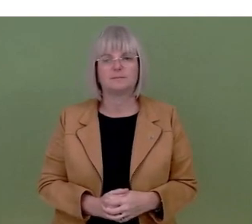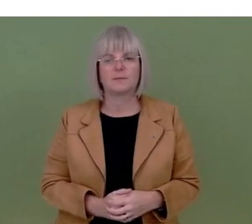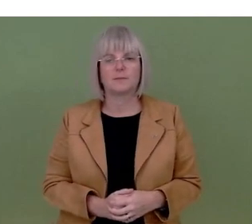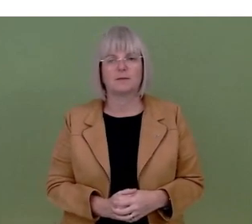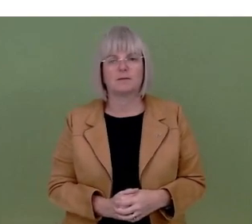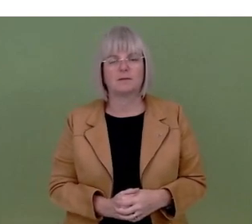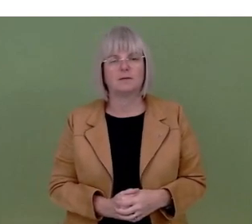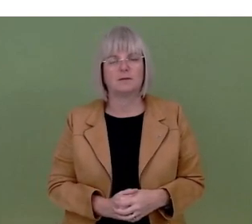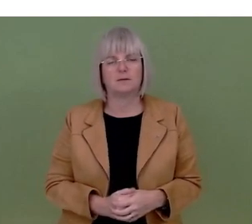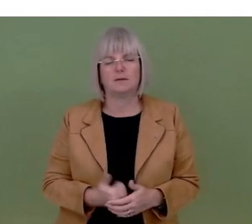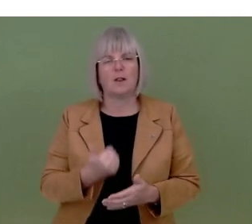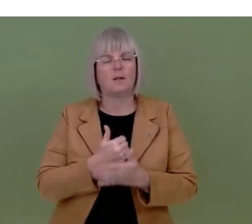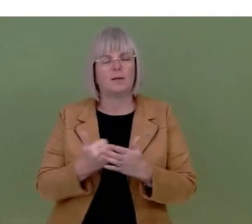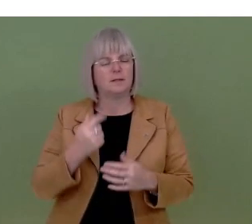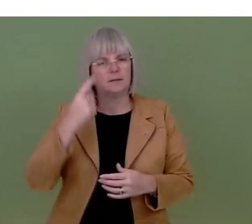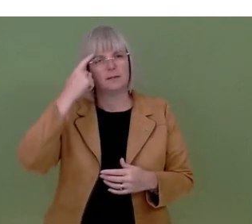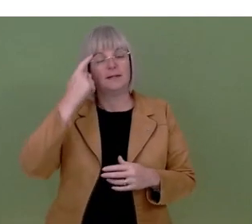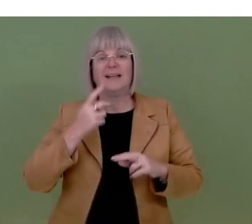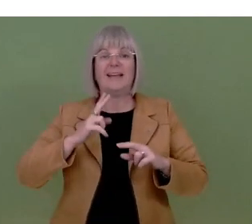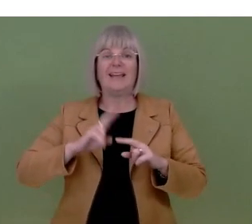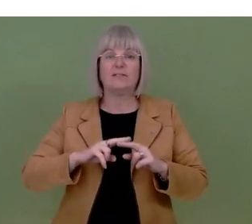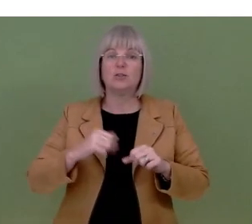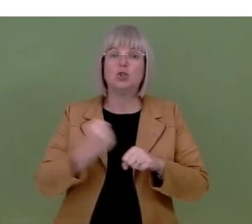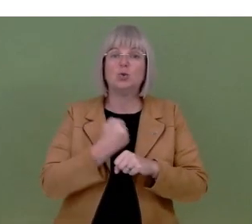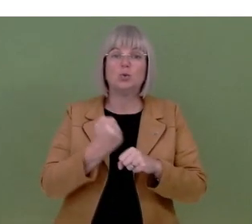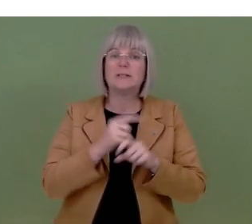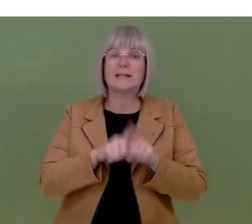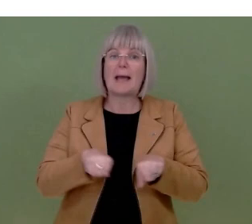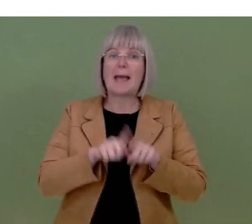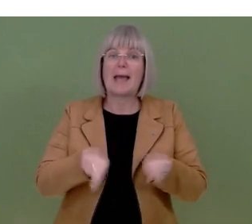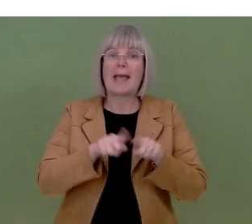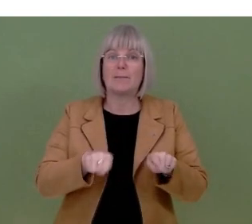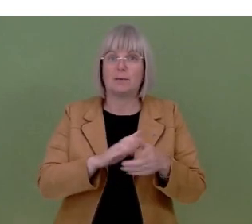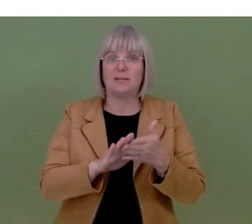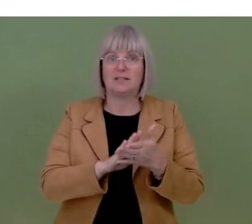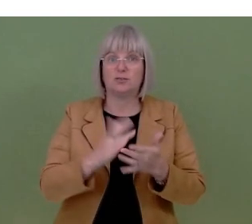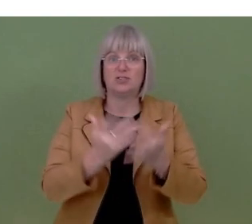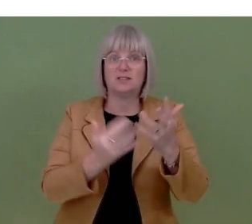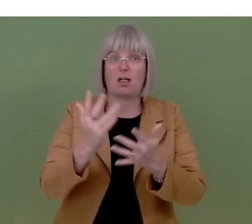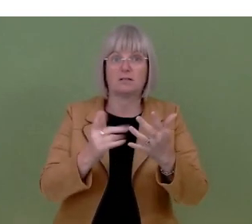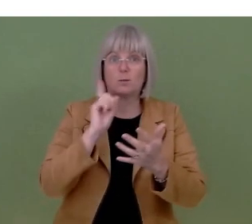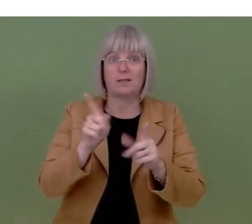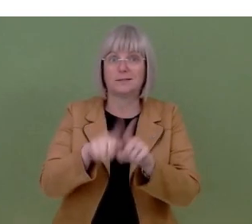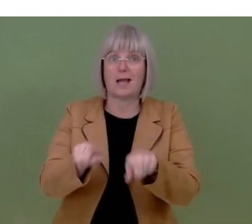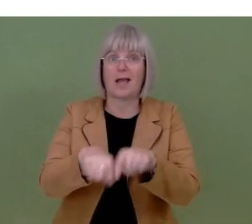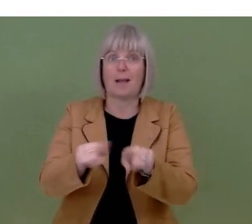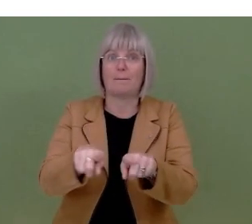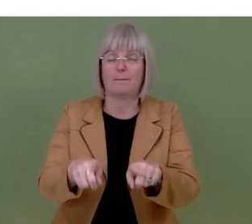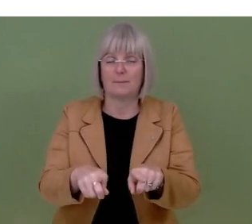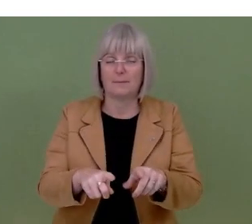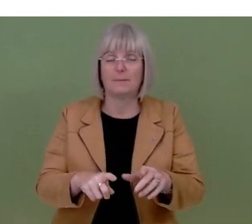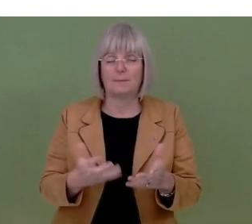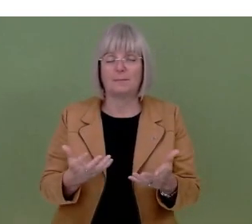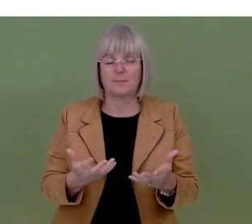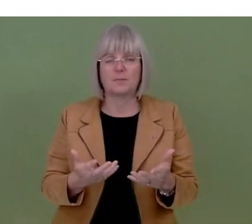always stand by that phrase of, if you always do what you've always done, you're always going to get what you've always got. And so I think it's just important sometimes to think a little